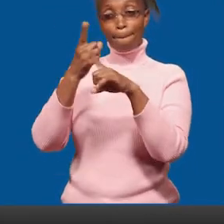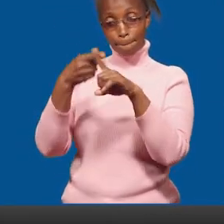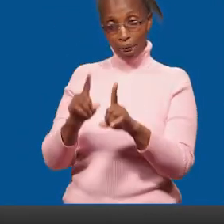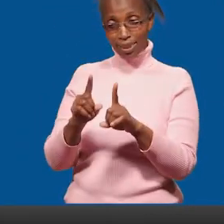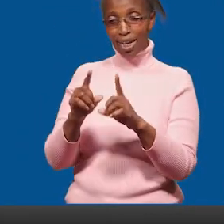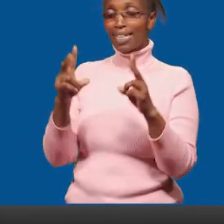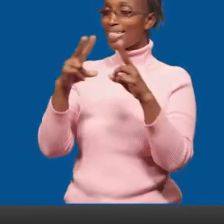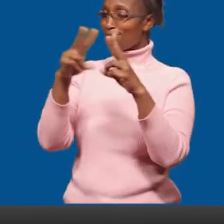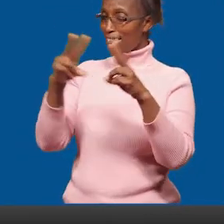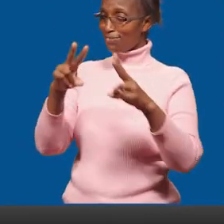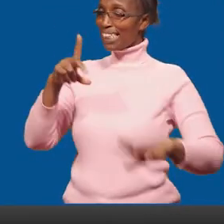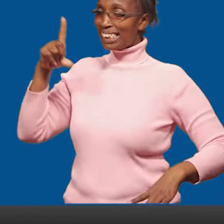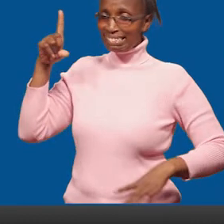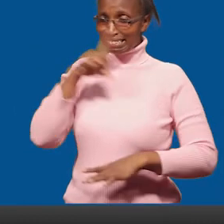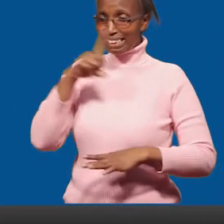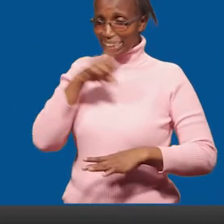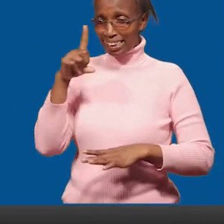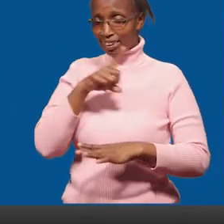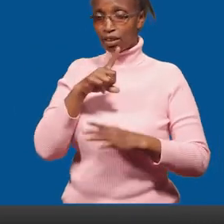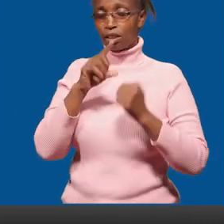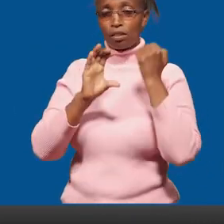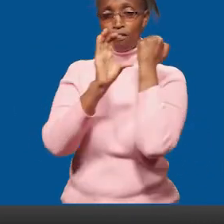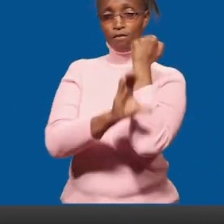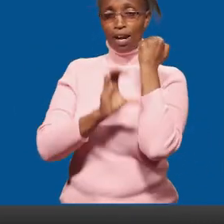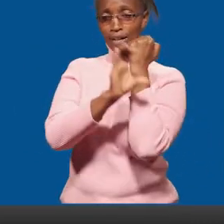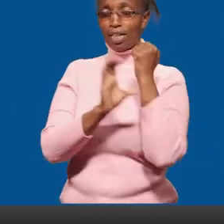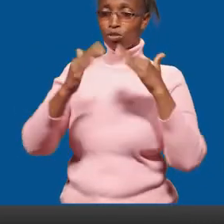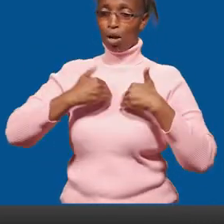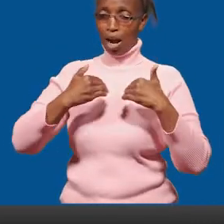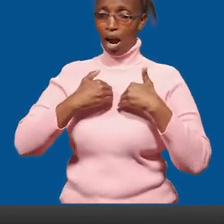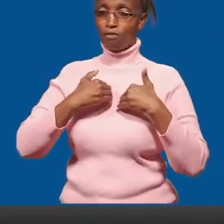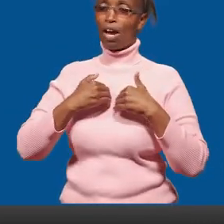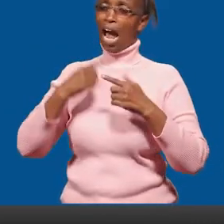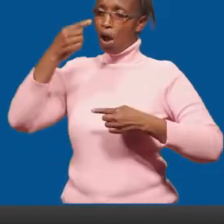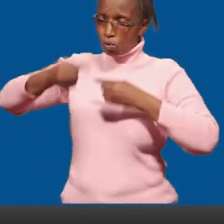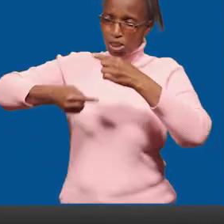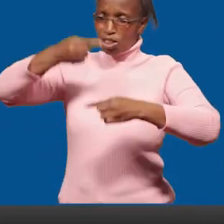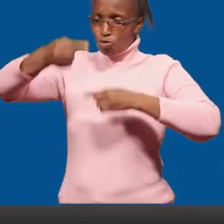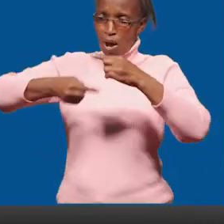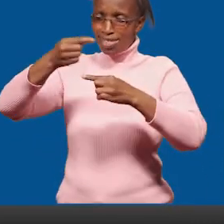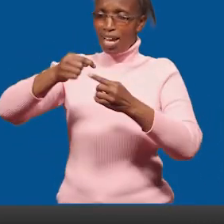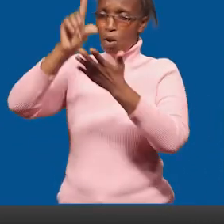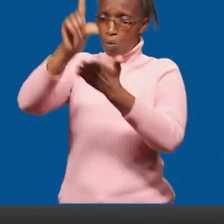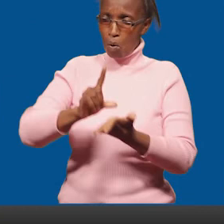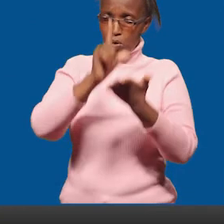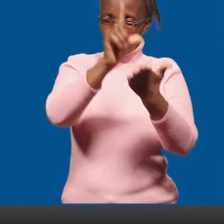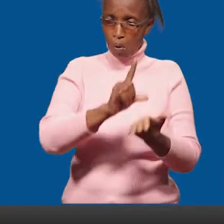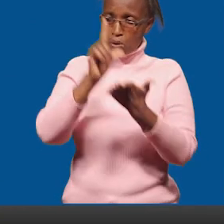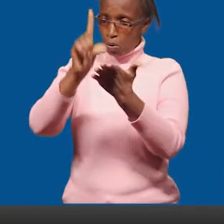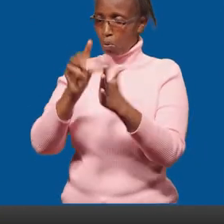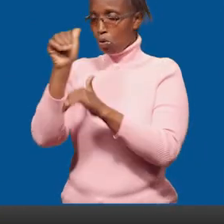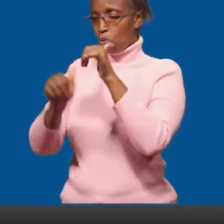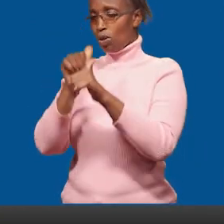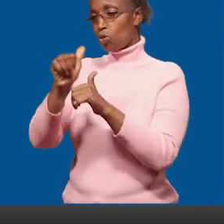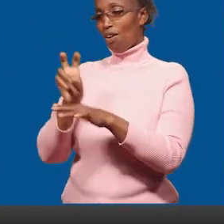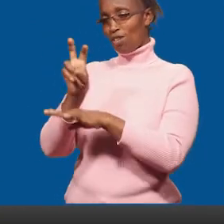course, dangerous for a country to have the kind of spiraling debt which we've been witnessing in this